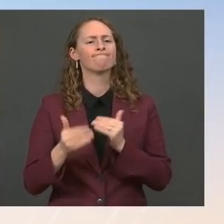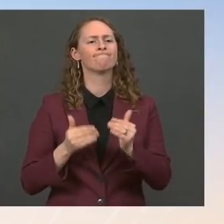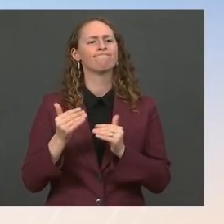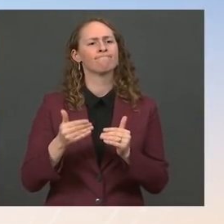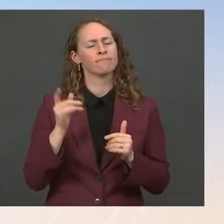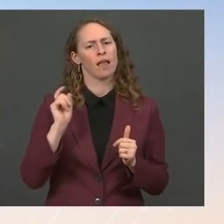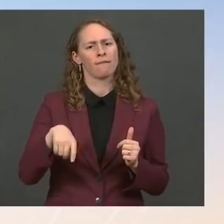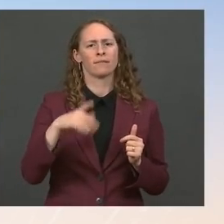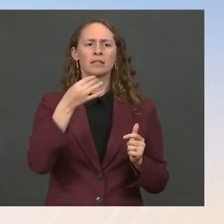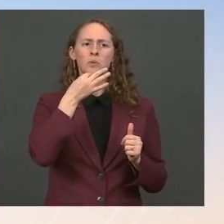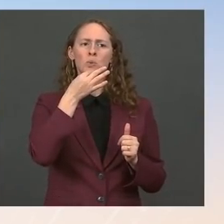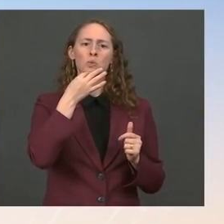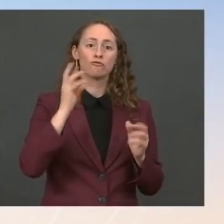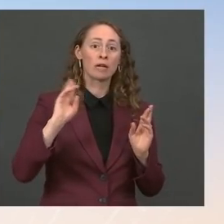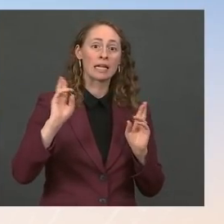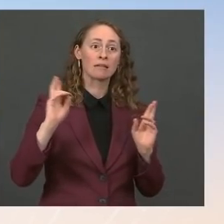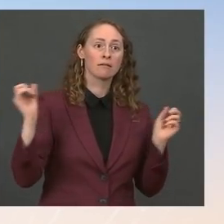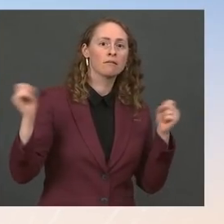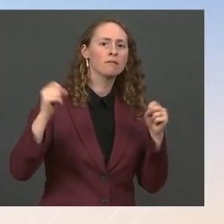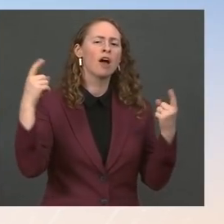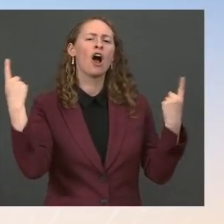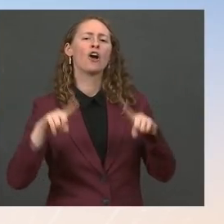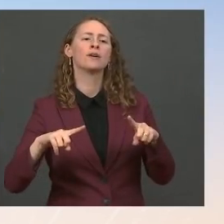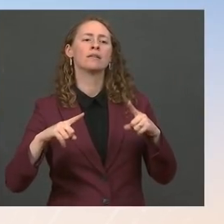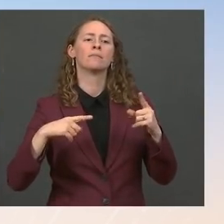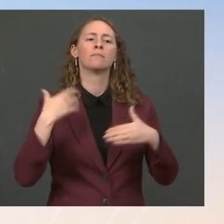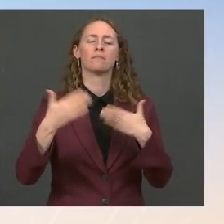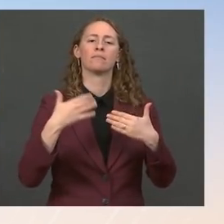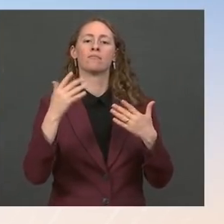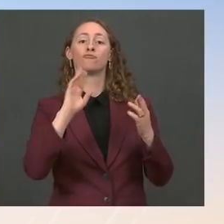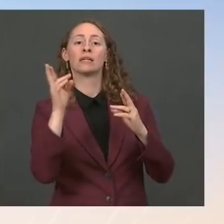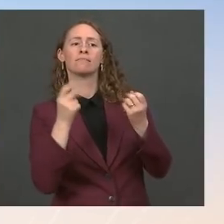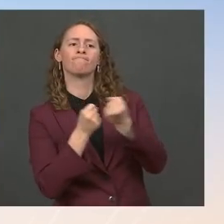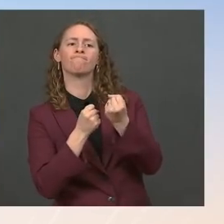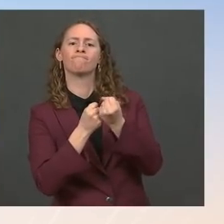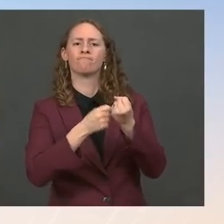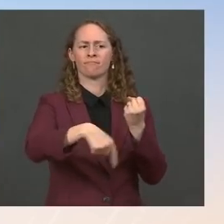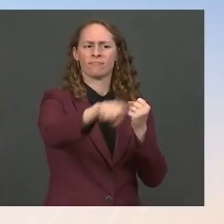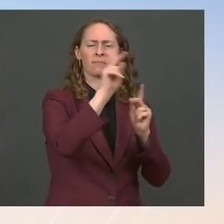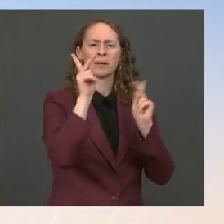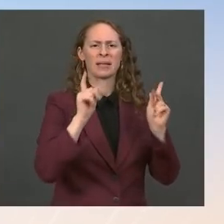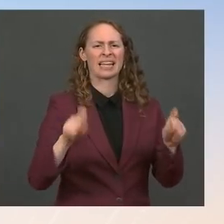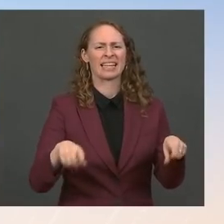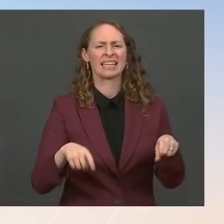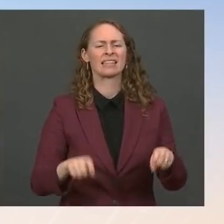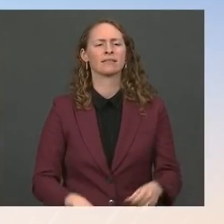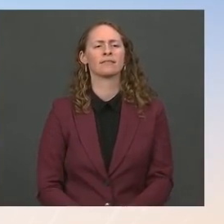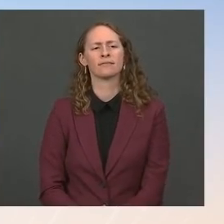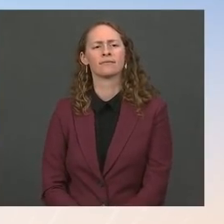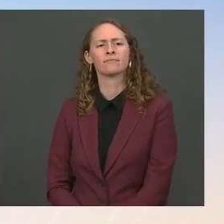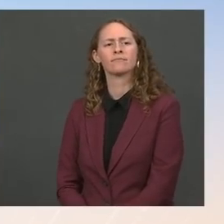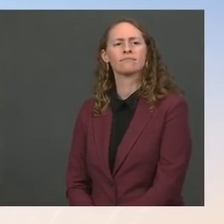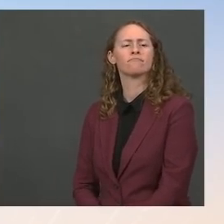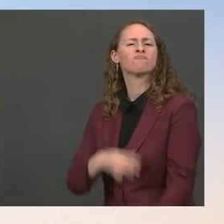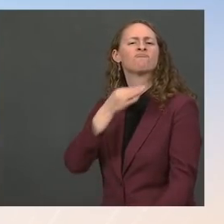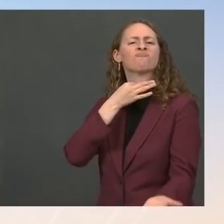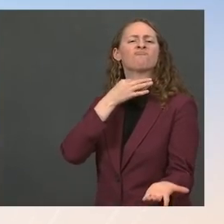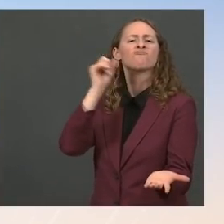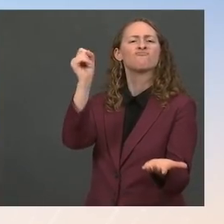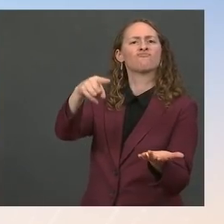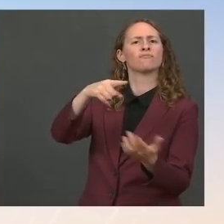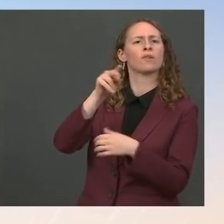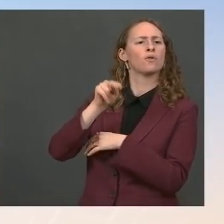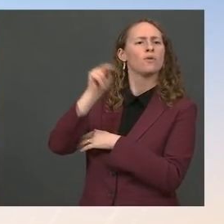path forward, and moving towards delivering to the American people is. And then just a question on North Korea. Sure. This morning, it